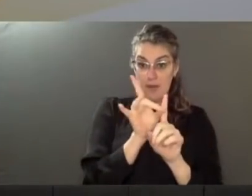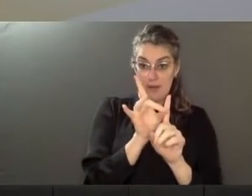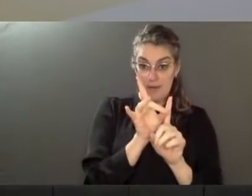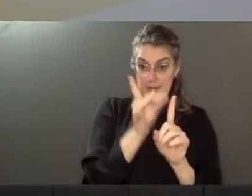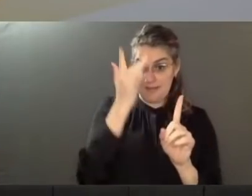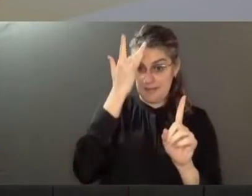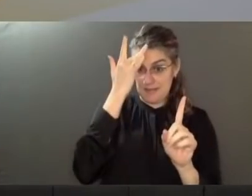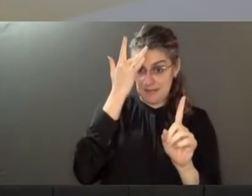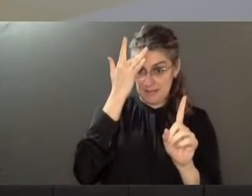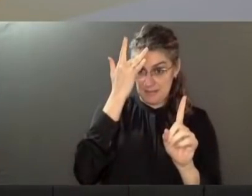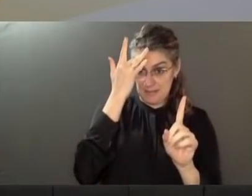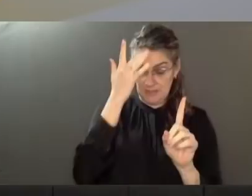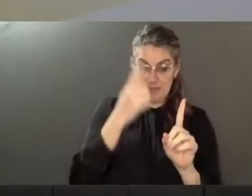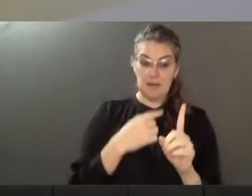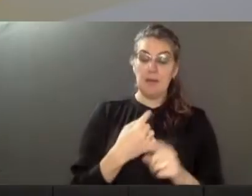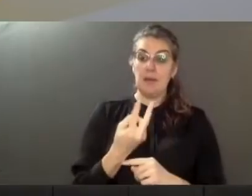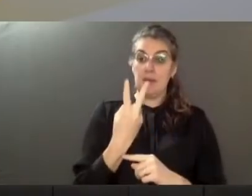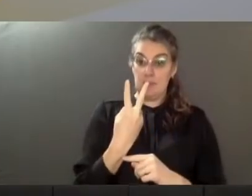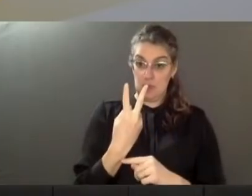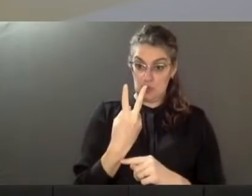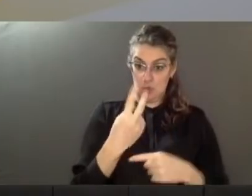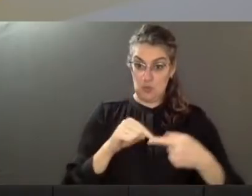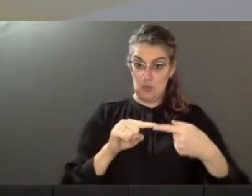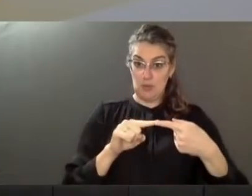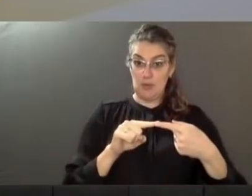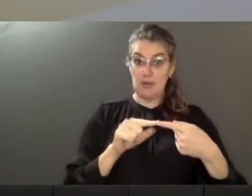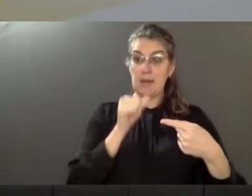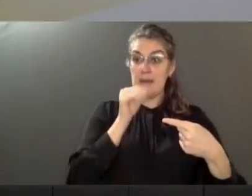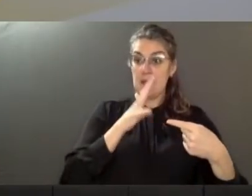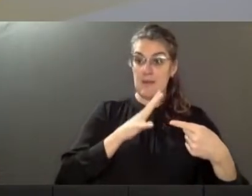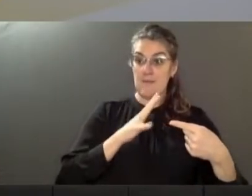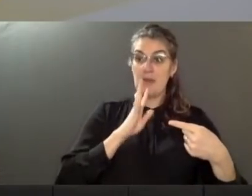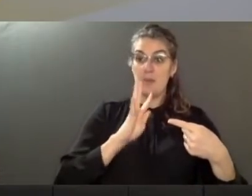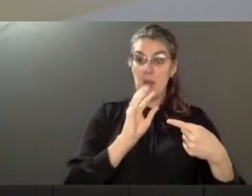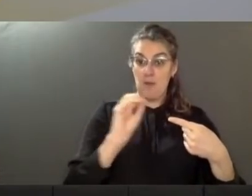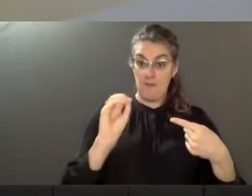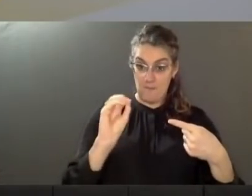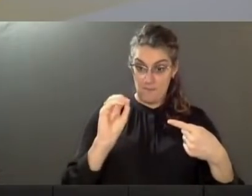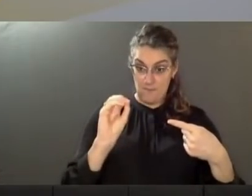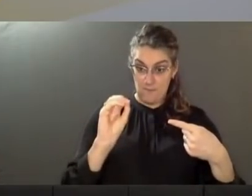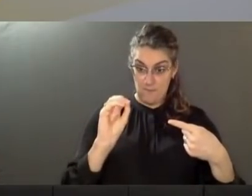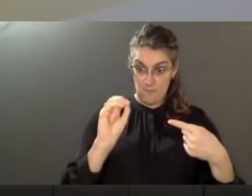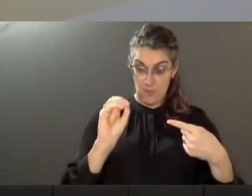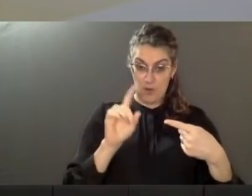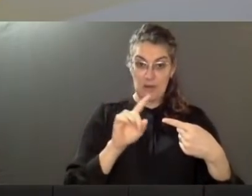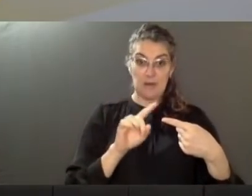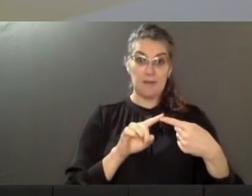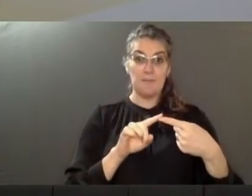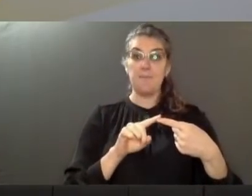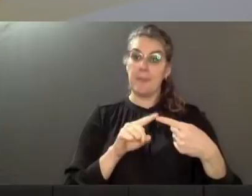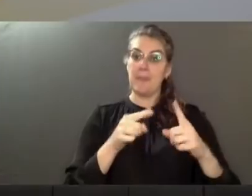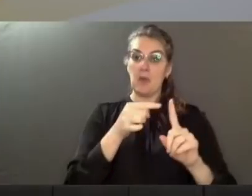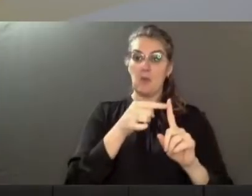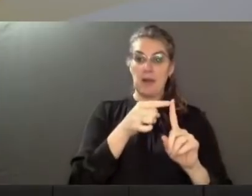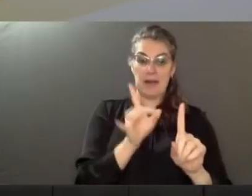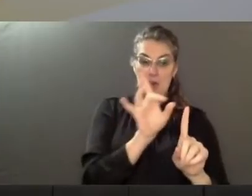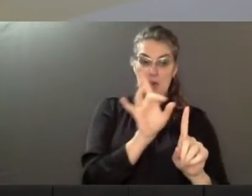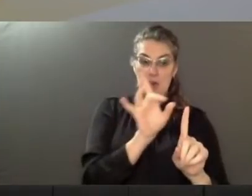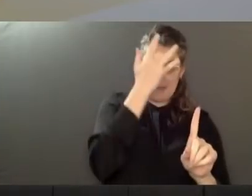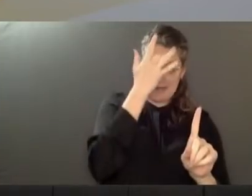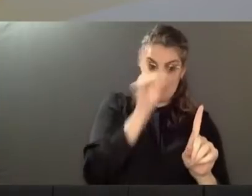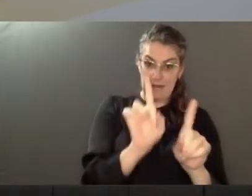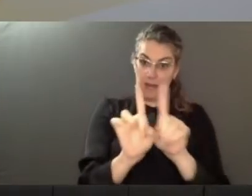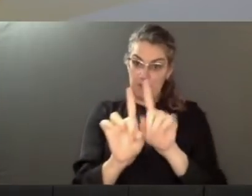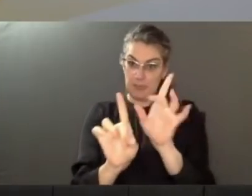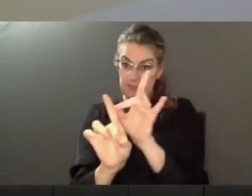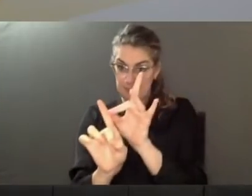previous case. The other case is a female in her 20s who recently traveled outside of Atlantic, Canada. Both of